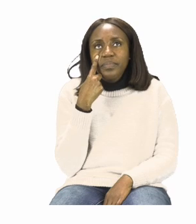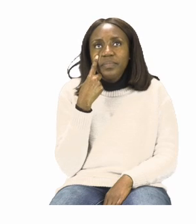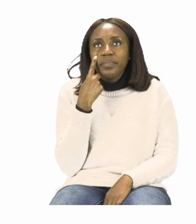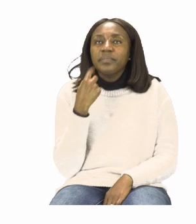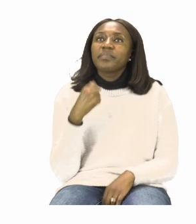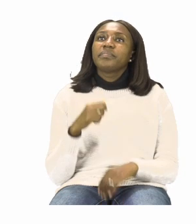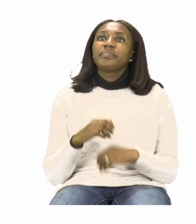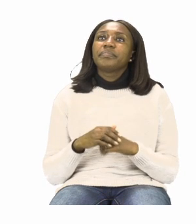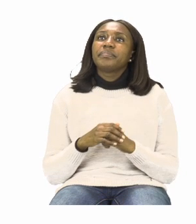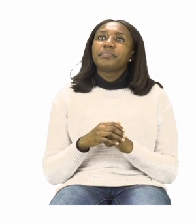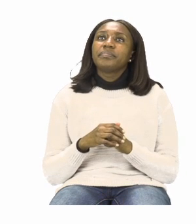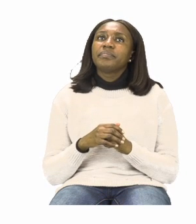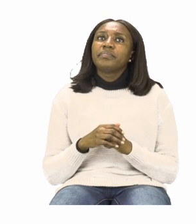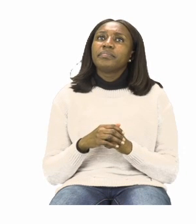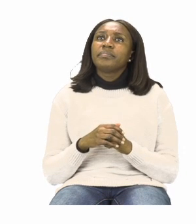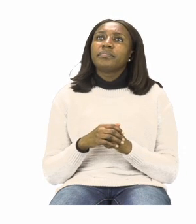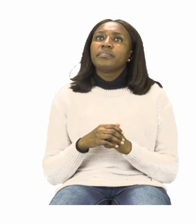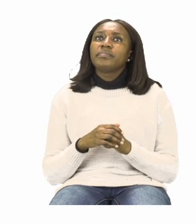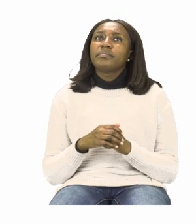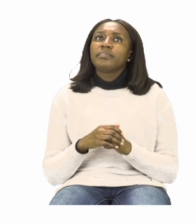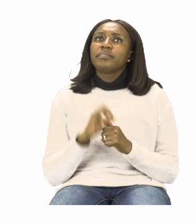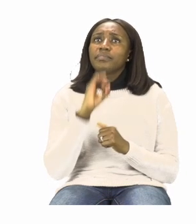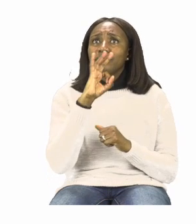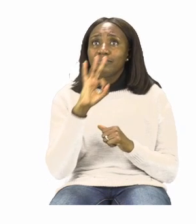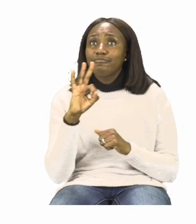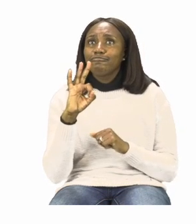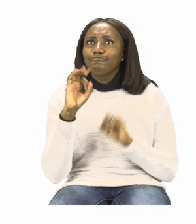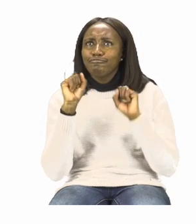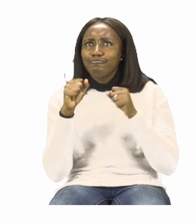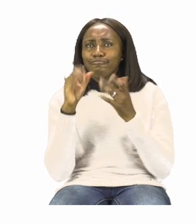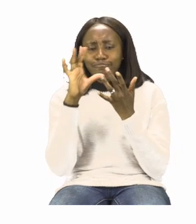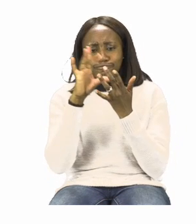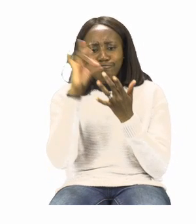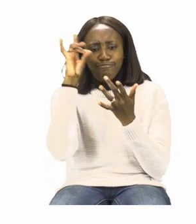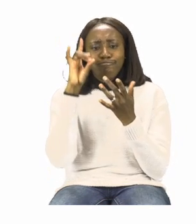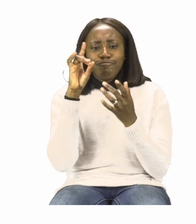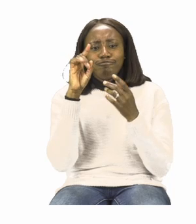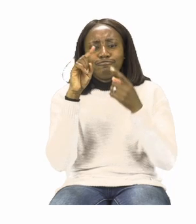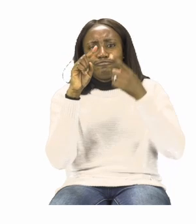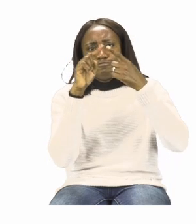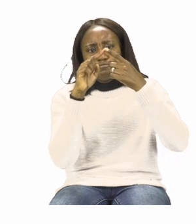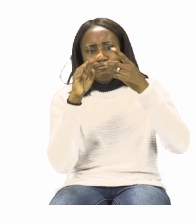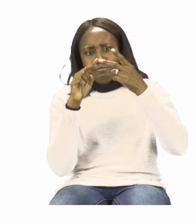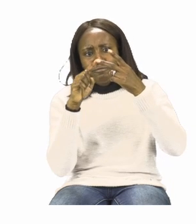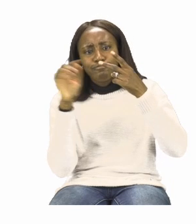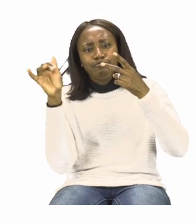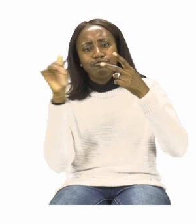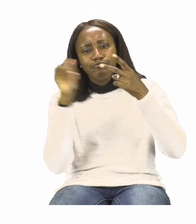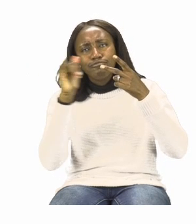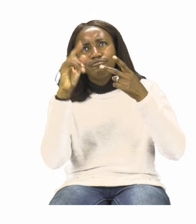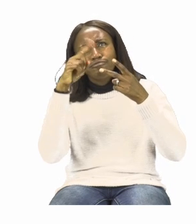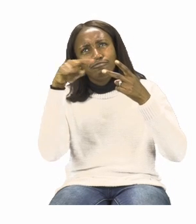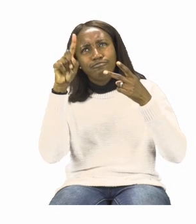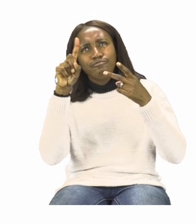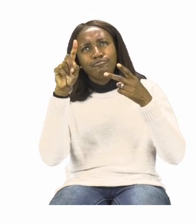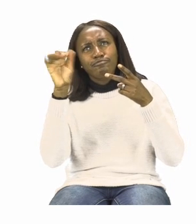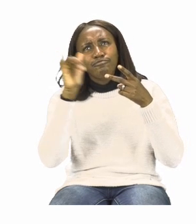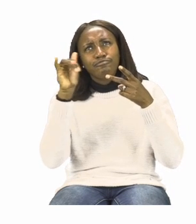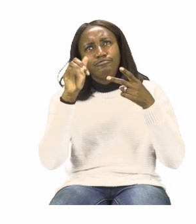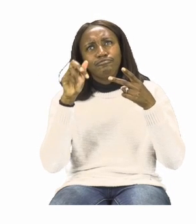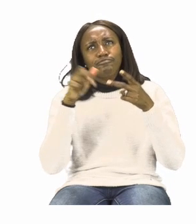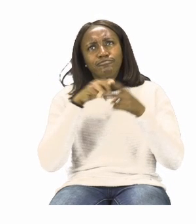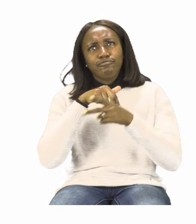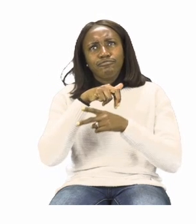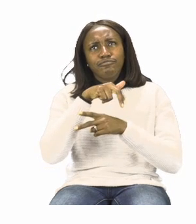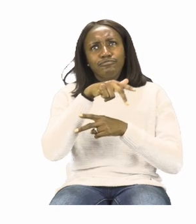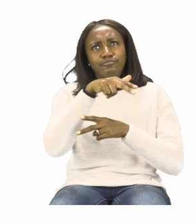So, if you have to choose which picture is the correct picture when crossing the road,